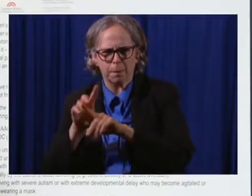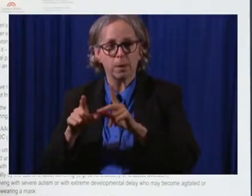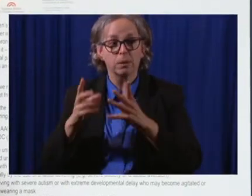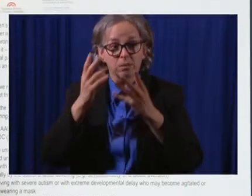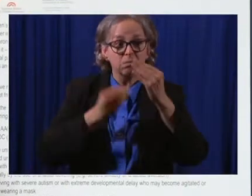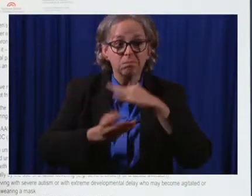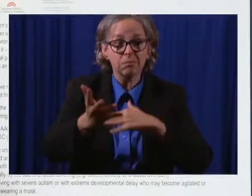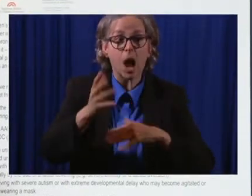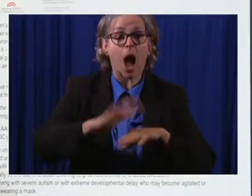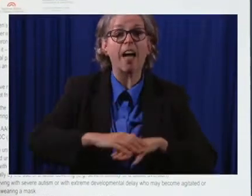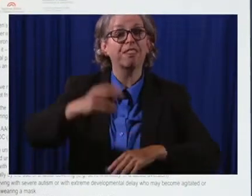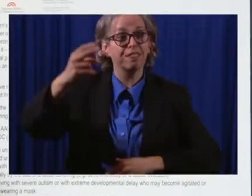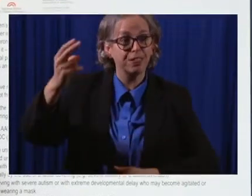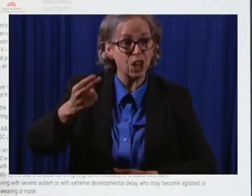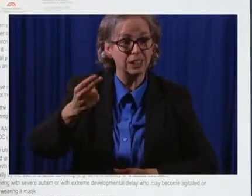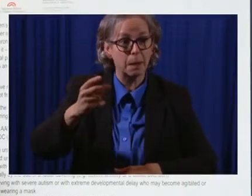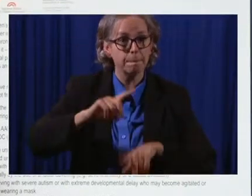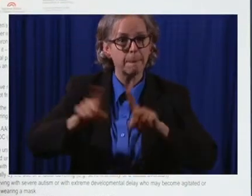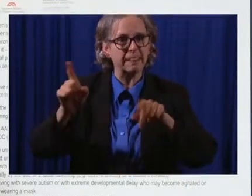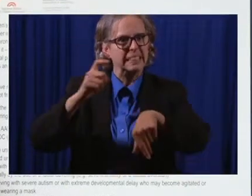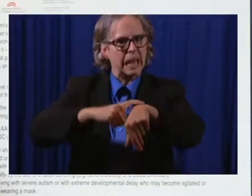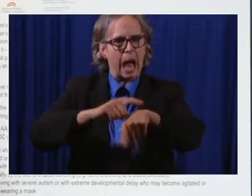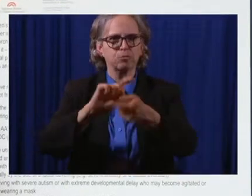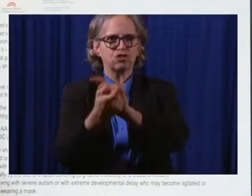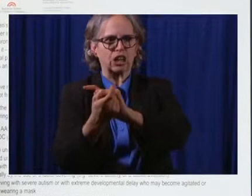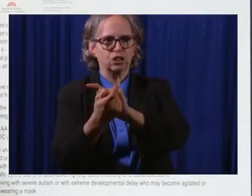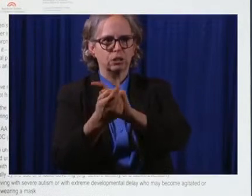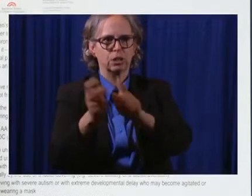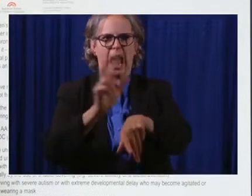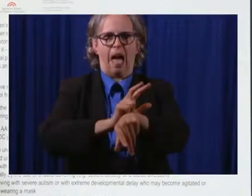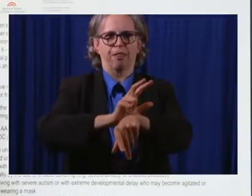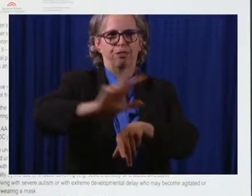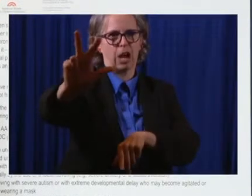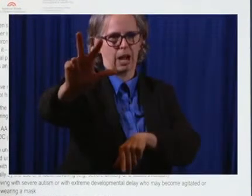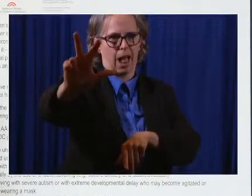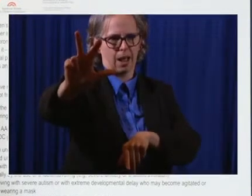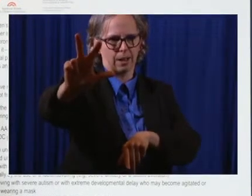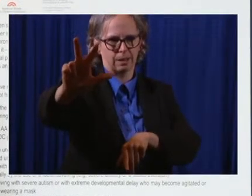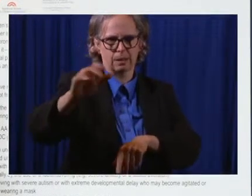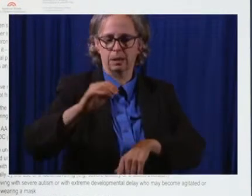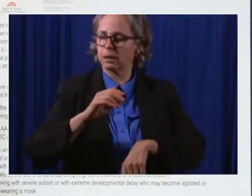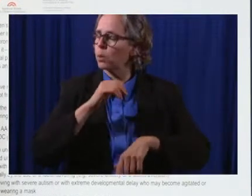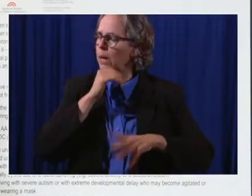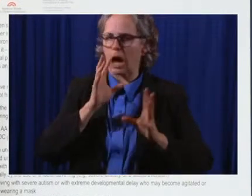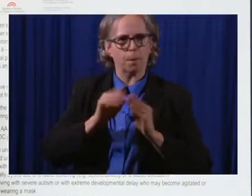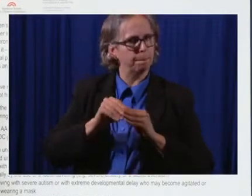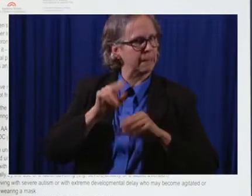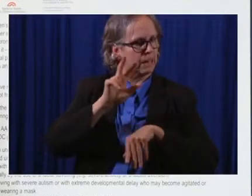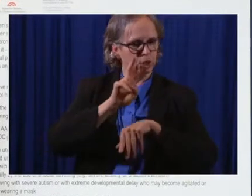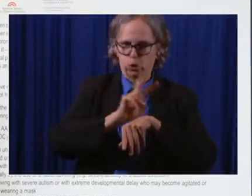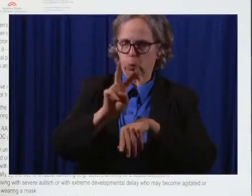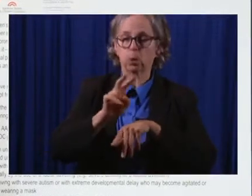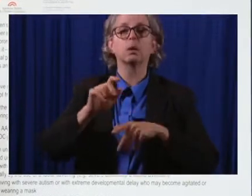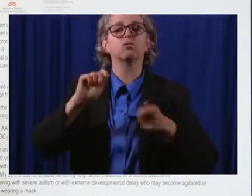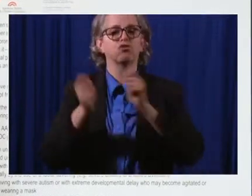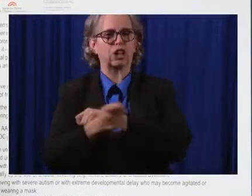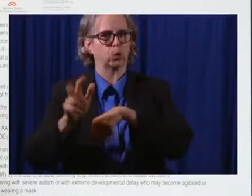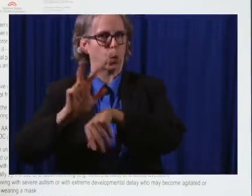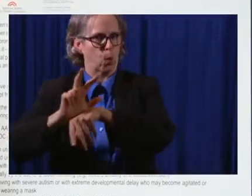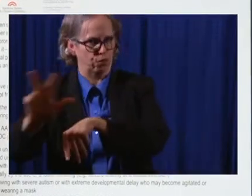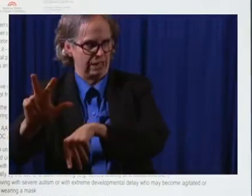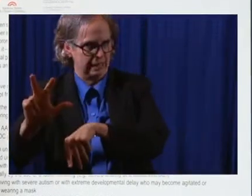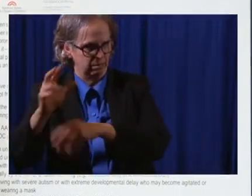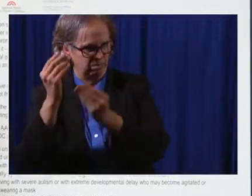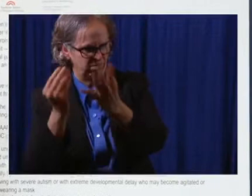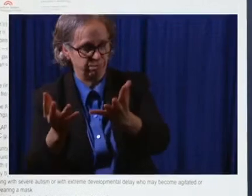3 o'clock. Thursday at 3 o'clock. Our friends at Nationwide and the Memorial Tournament